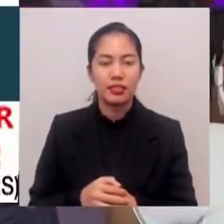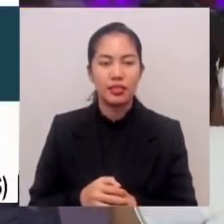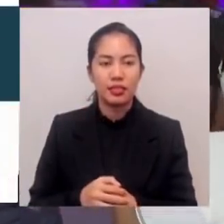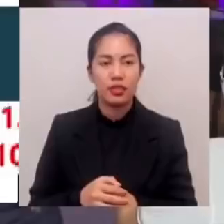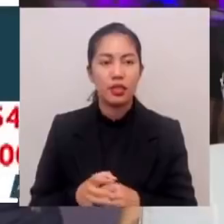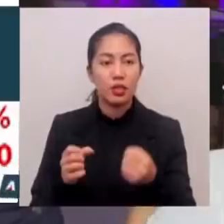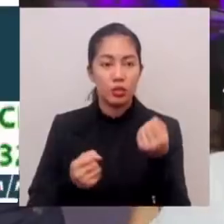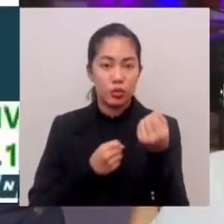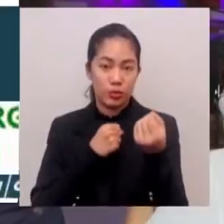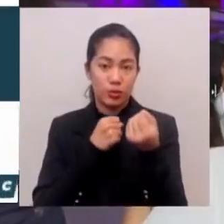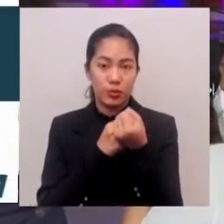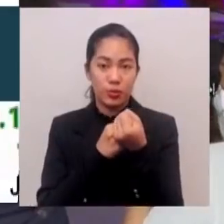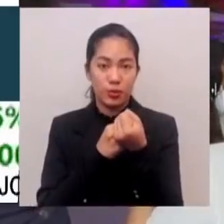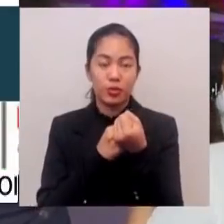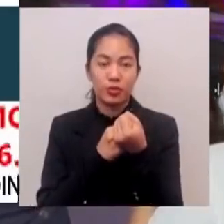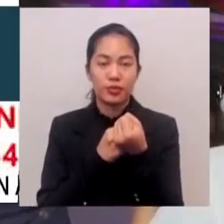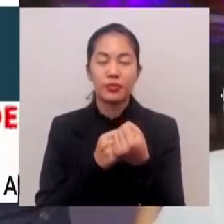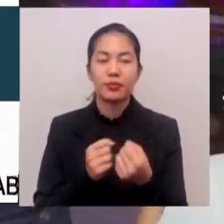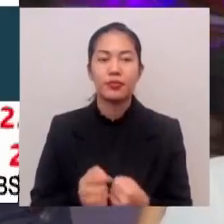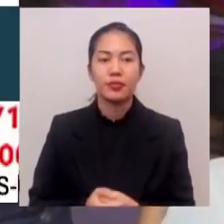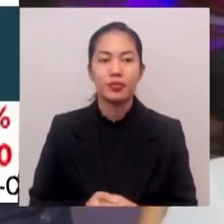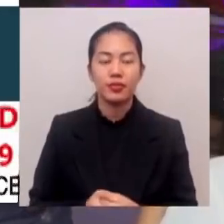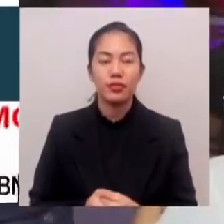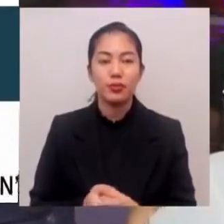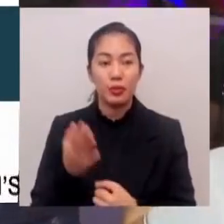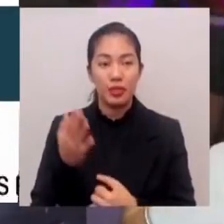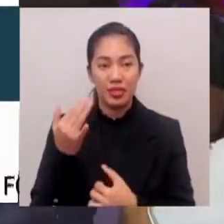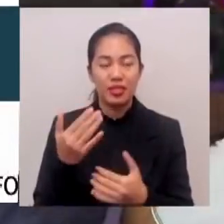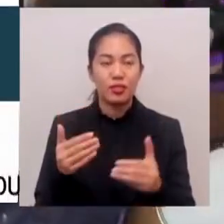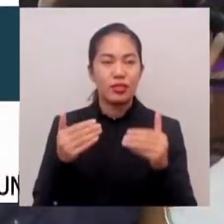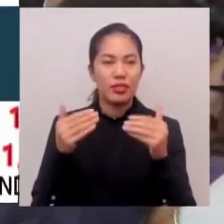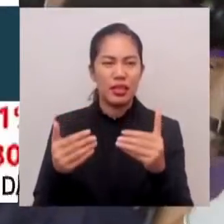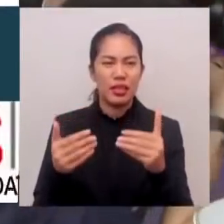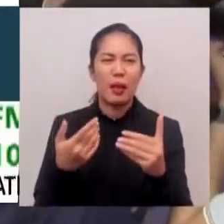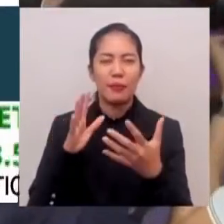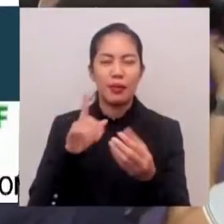precisely because of the sustained attacks on the